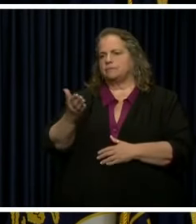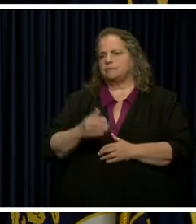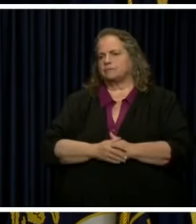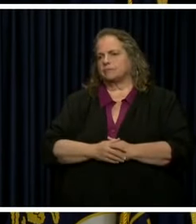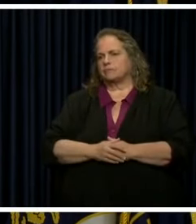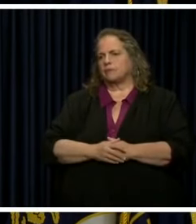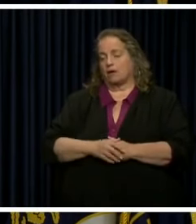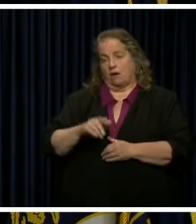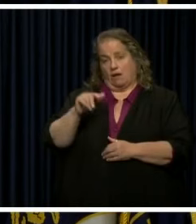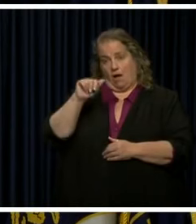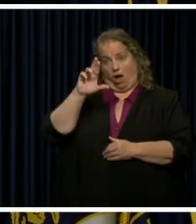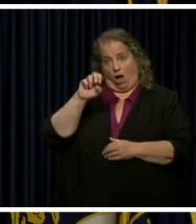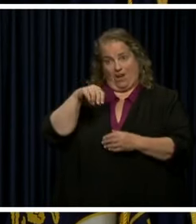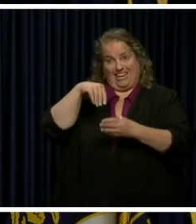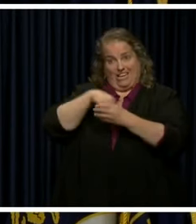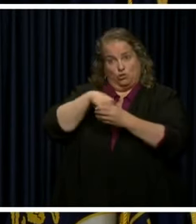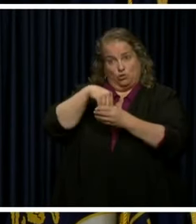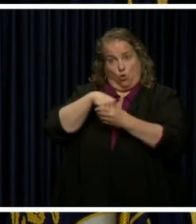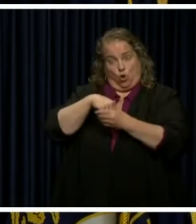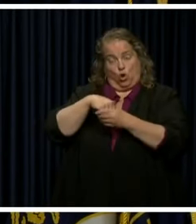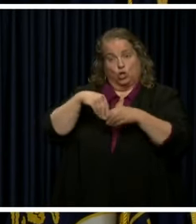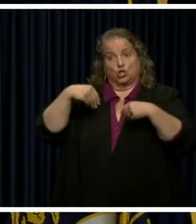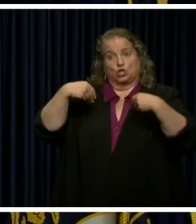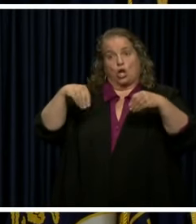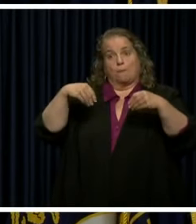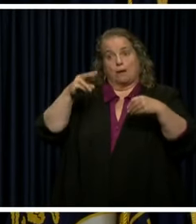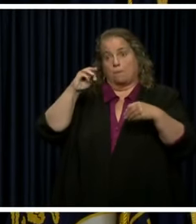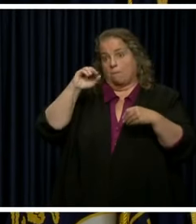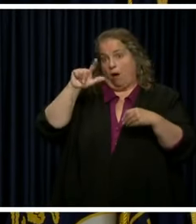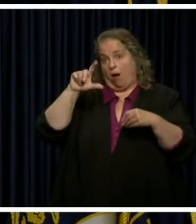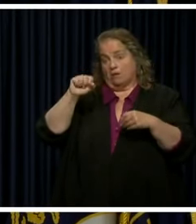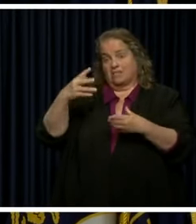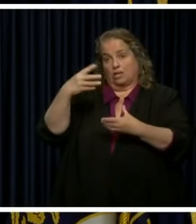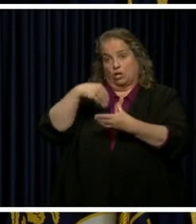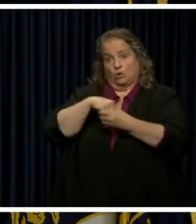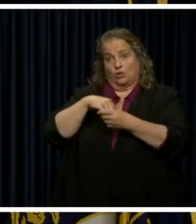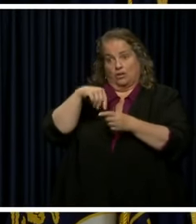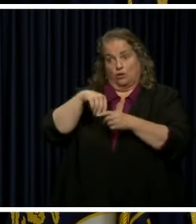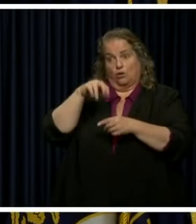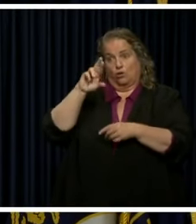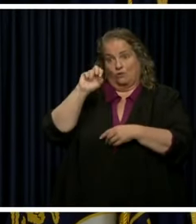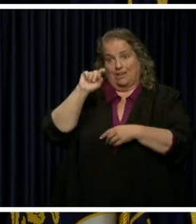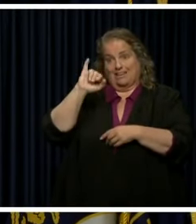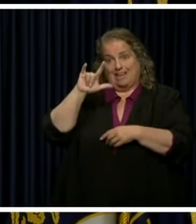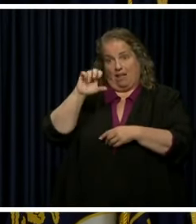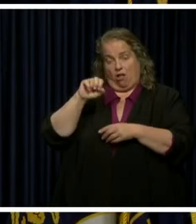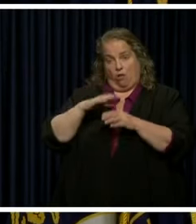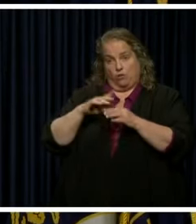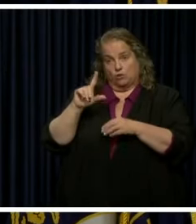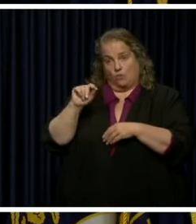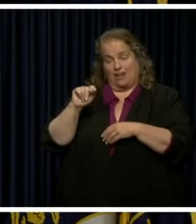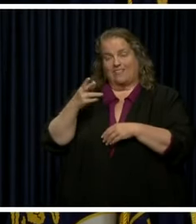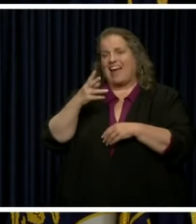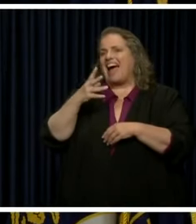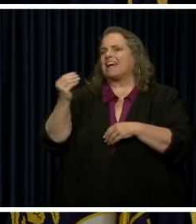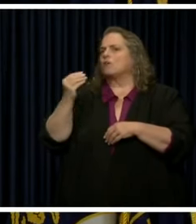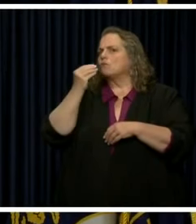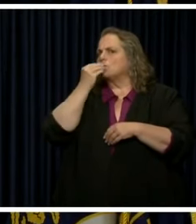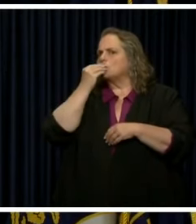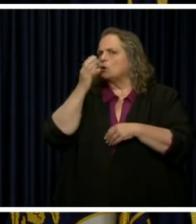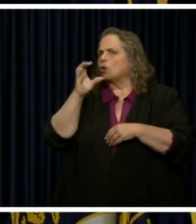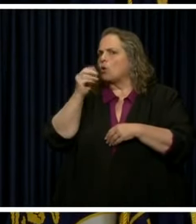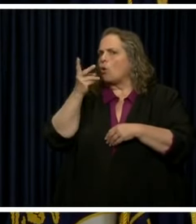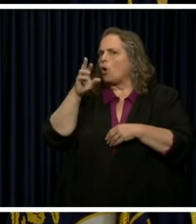indoor shopping malls included in the retail on the 20th? And also Yeah. some of the food courts in some of the shopping malls? So we are